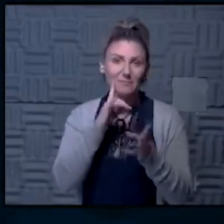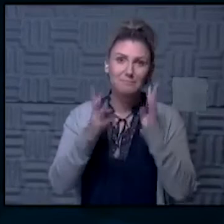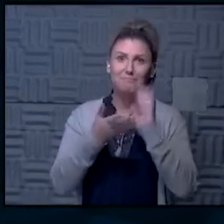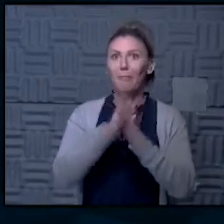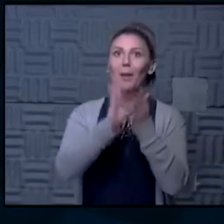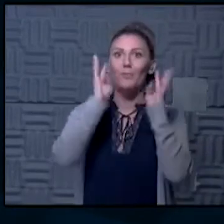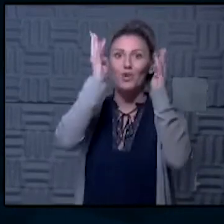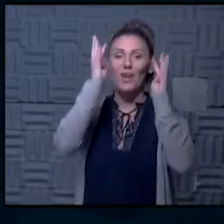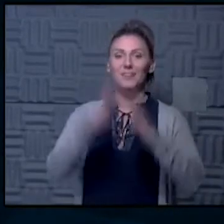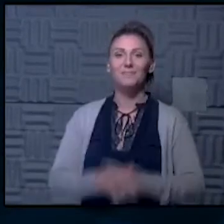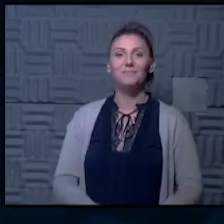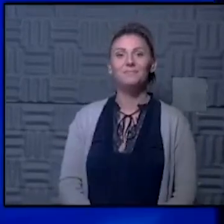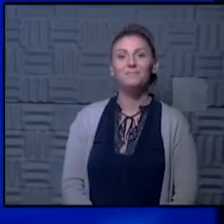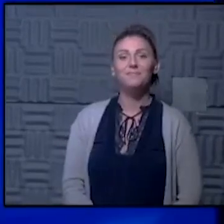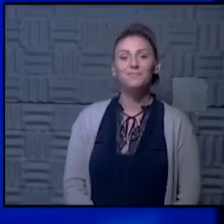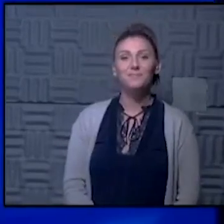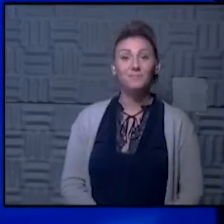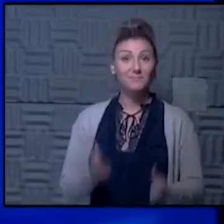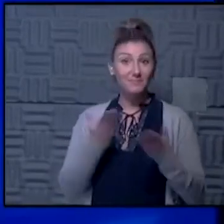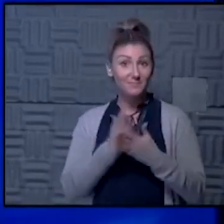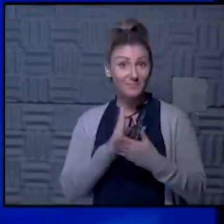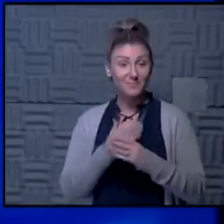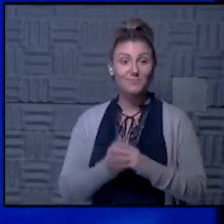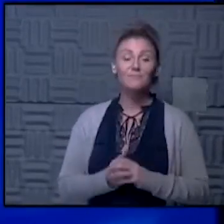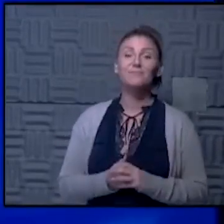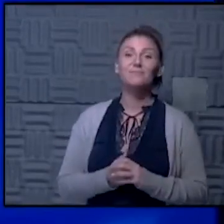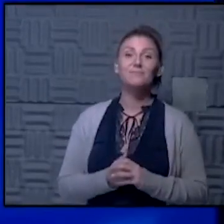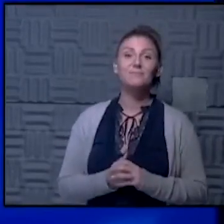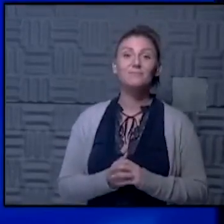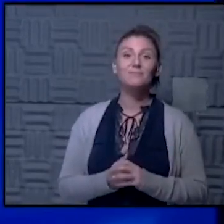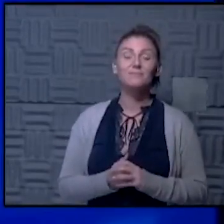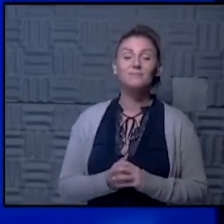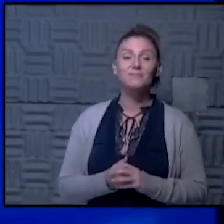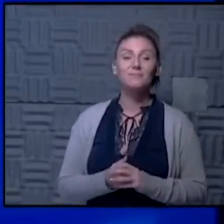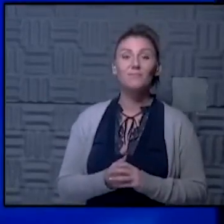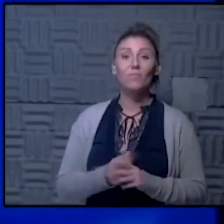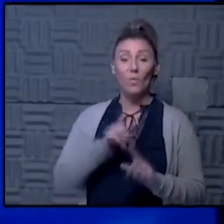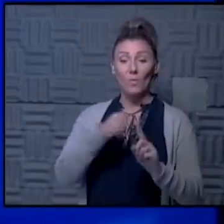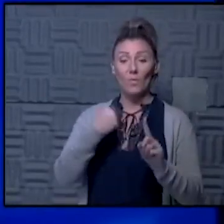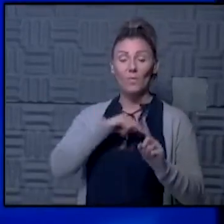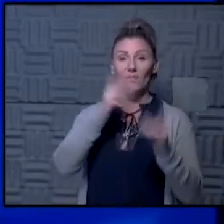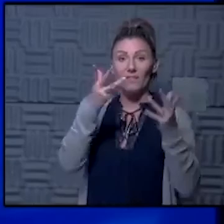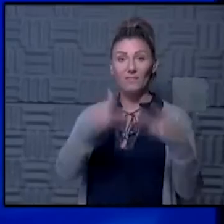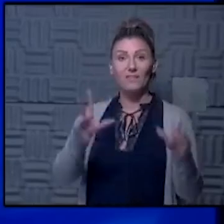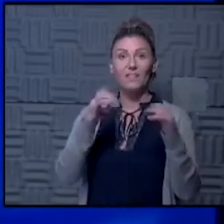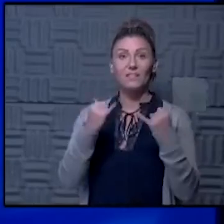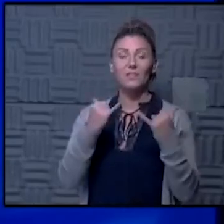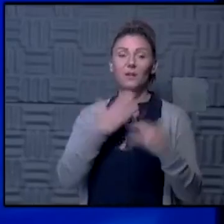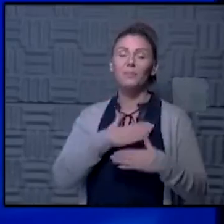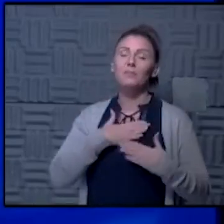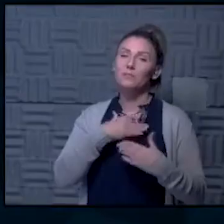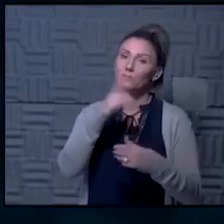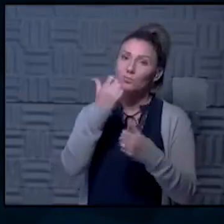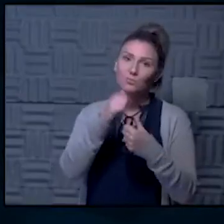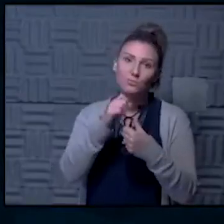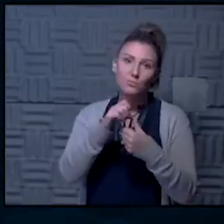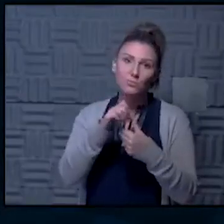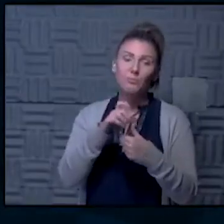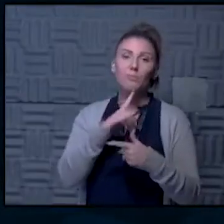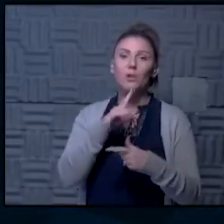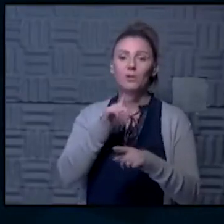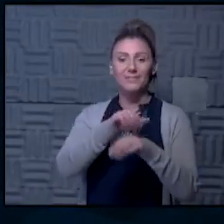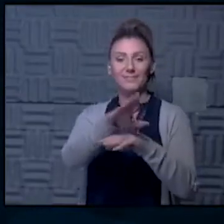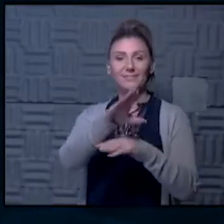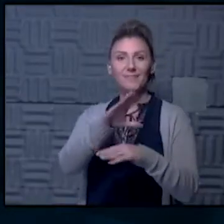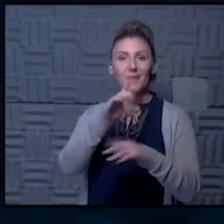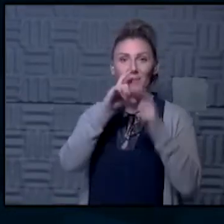creative. All right. Well, as we wrap up today, please remember to send us your